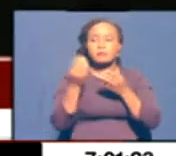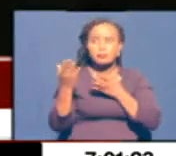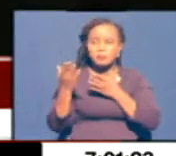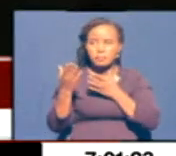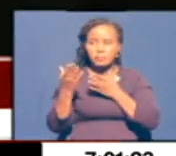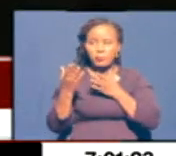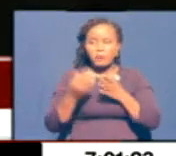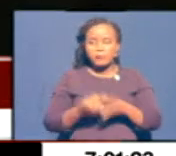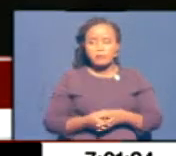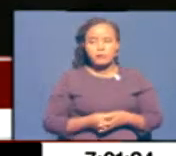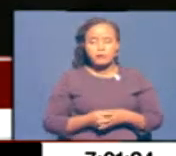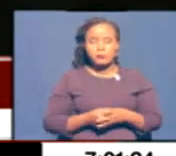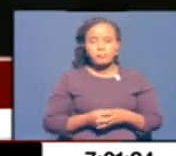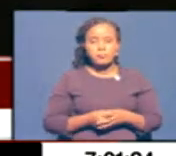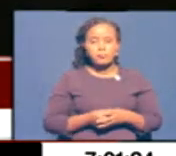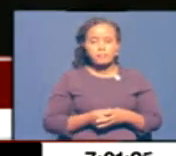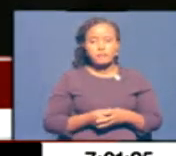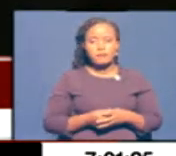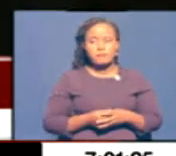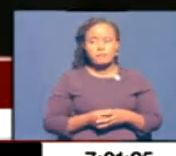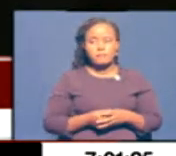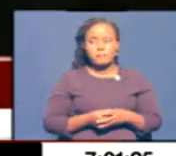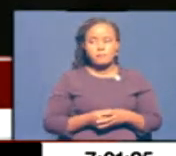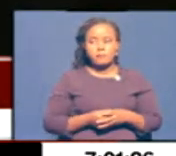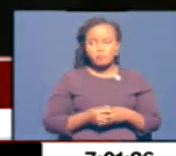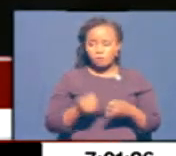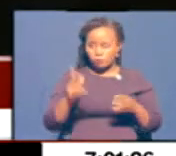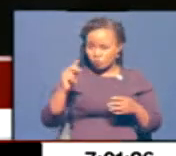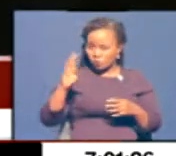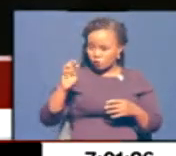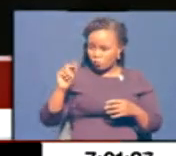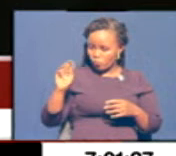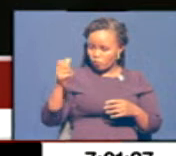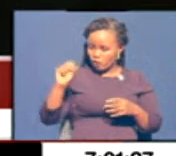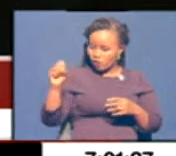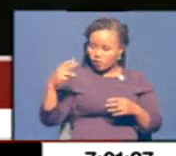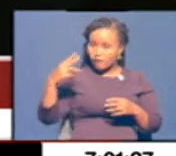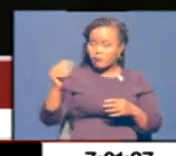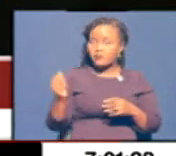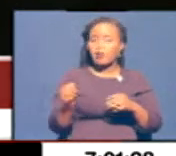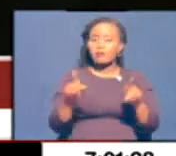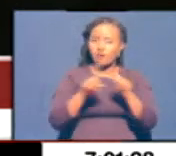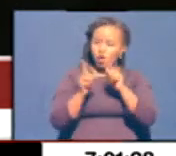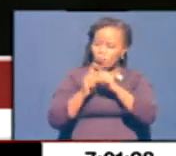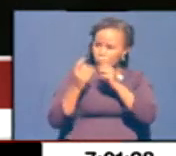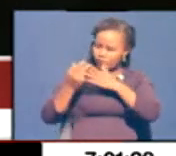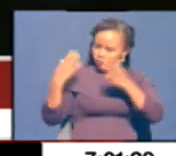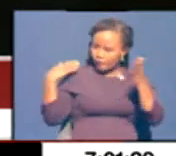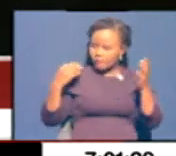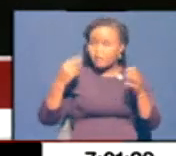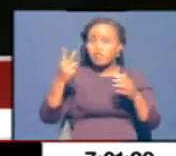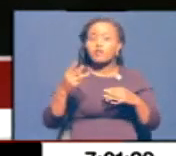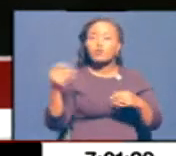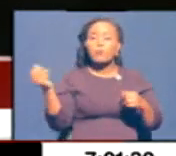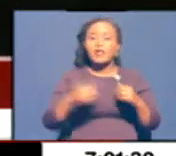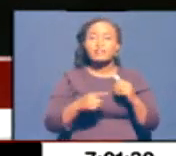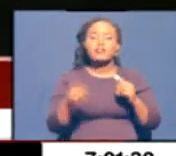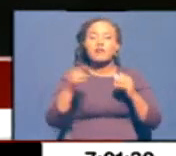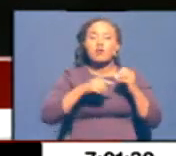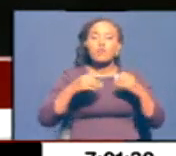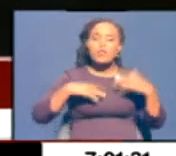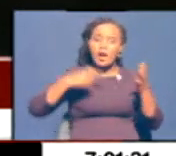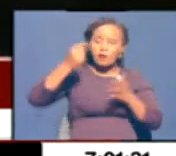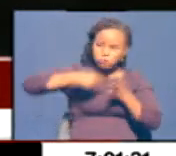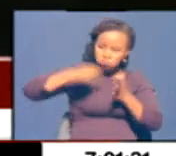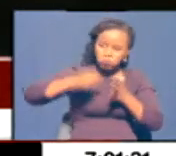Sector through KEPSA for almost the last 2 months with drafting a memorandum of